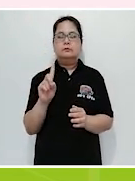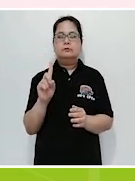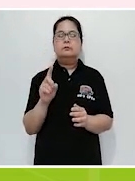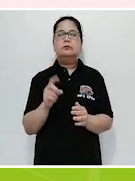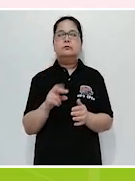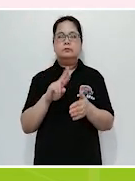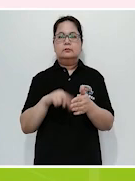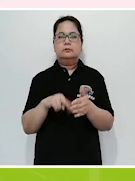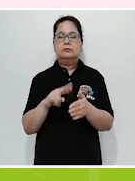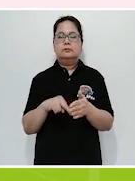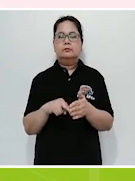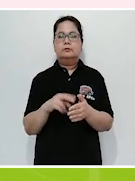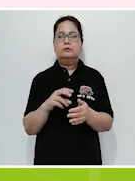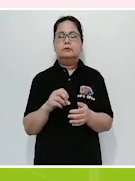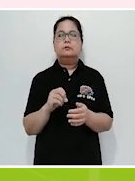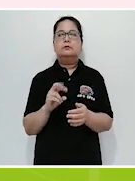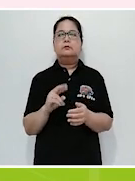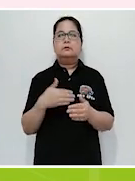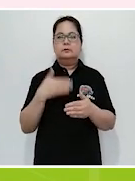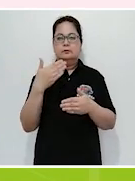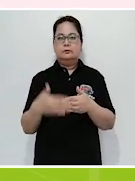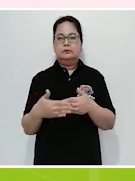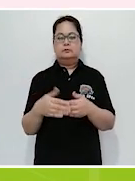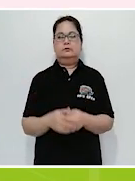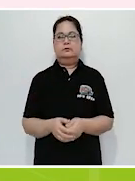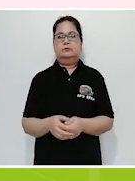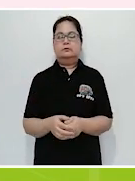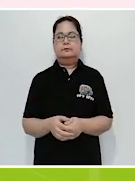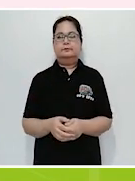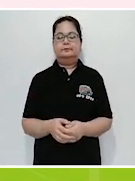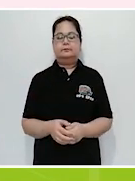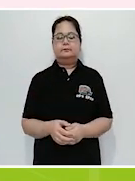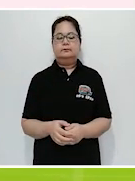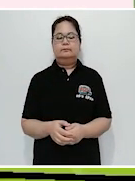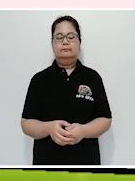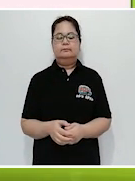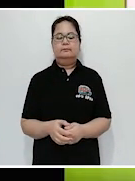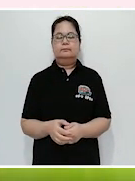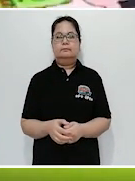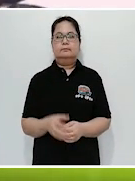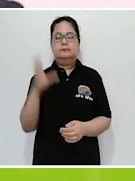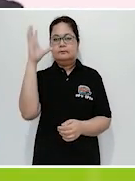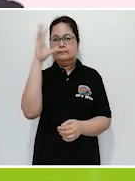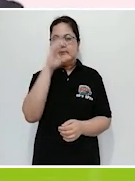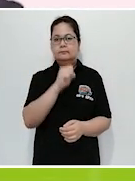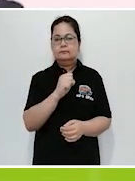to envision what they are about to read or what comes next.